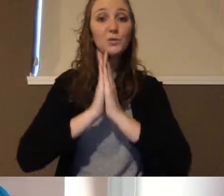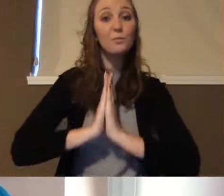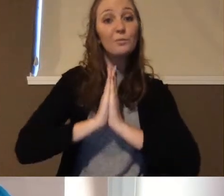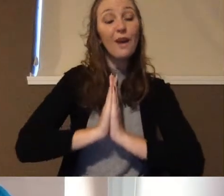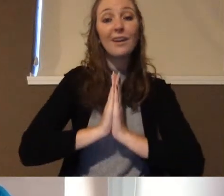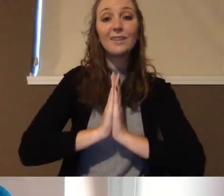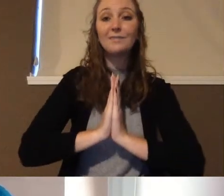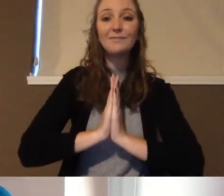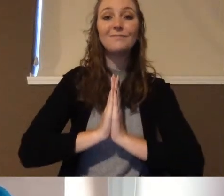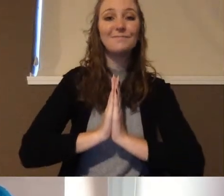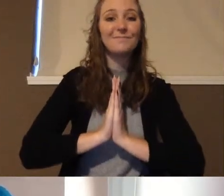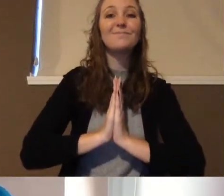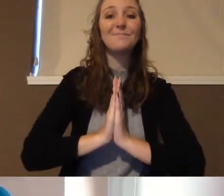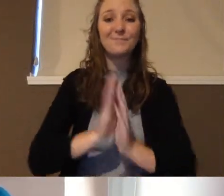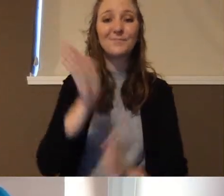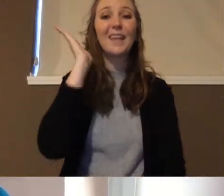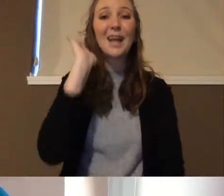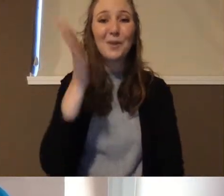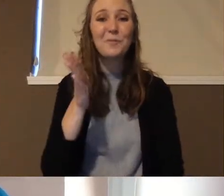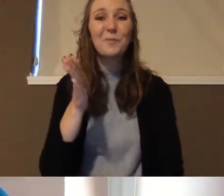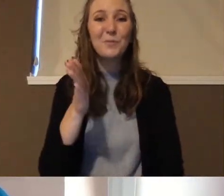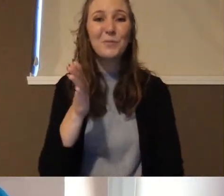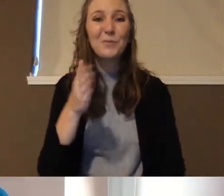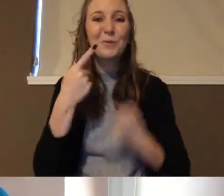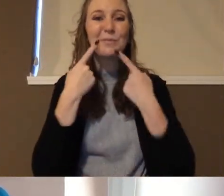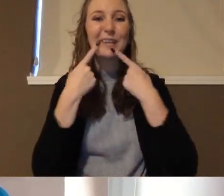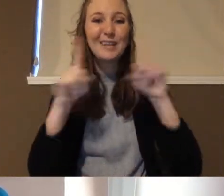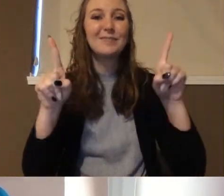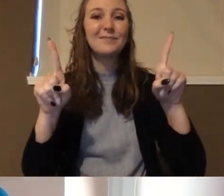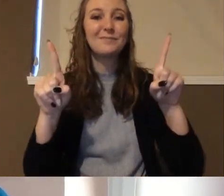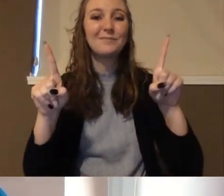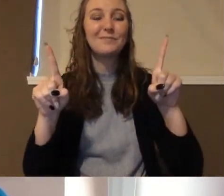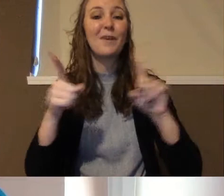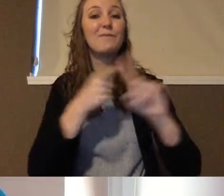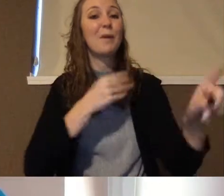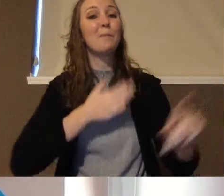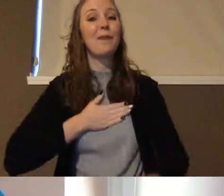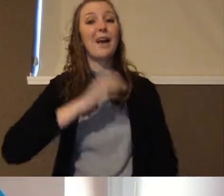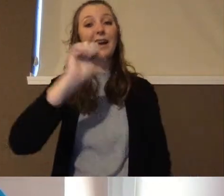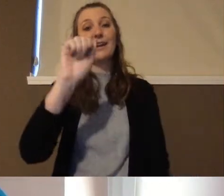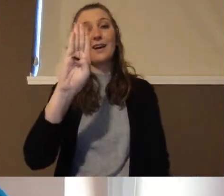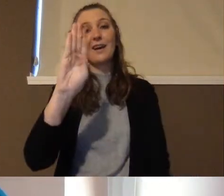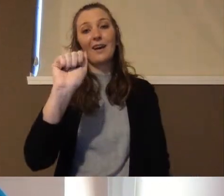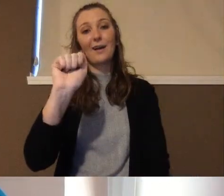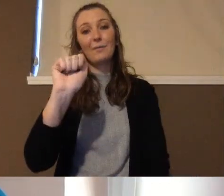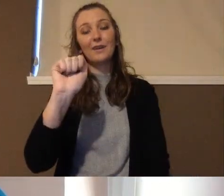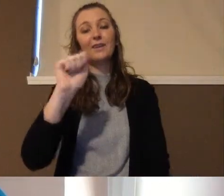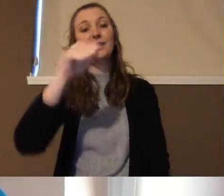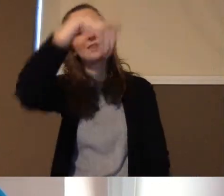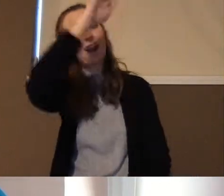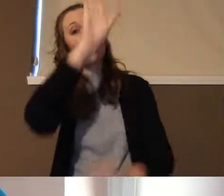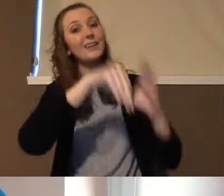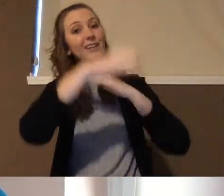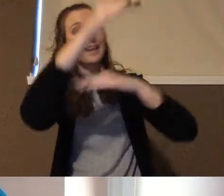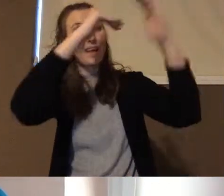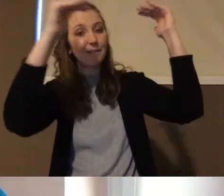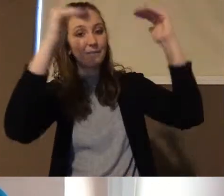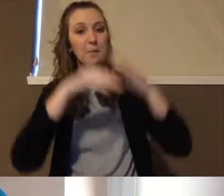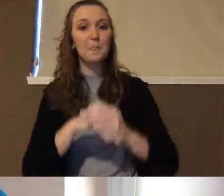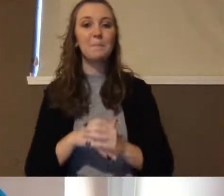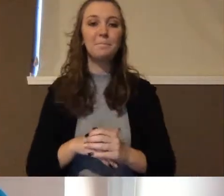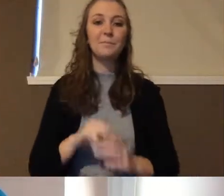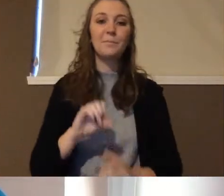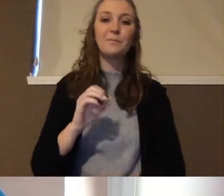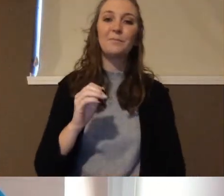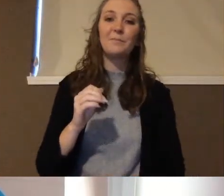two of you on earth join in agreement to pray for anything whatsoever, it will be granted you